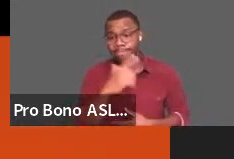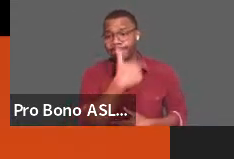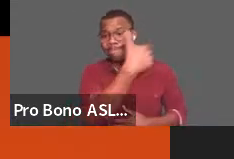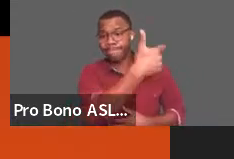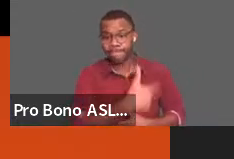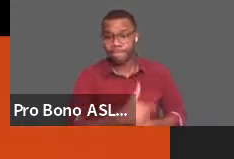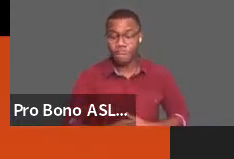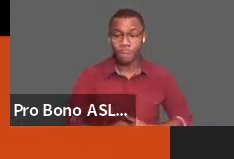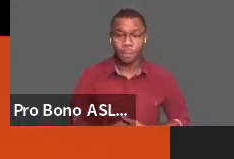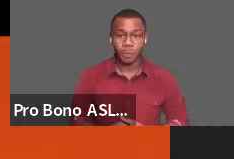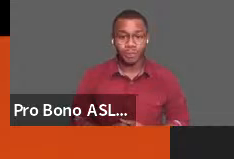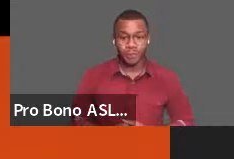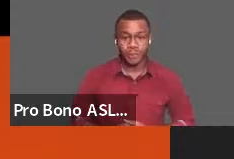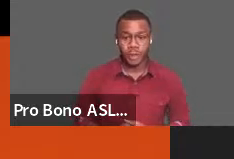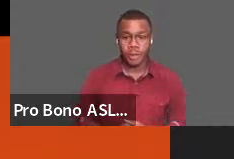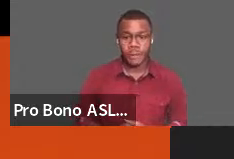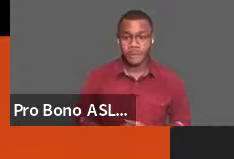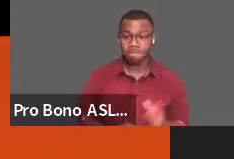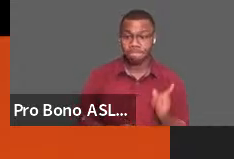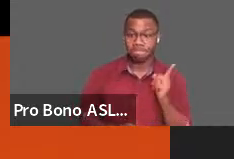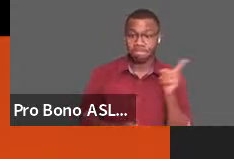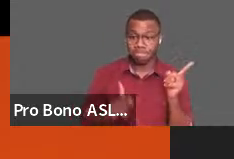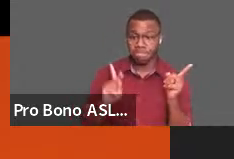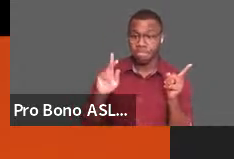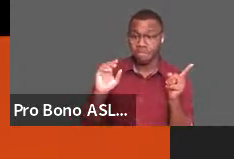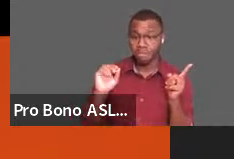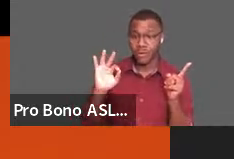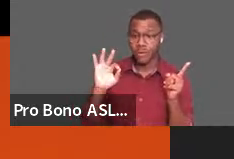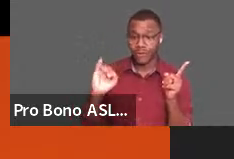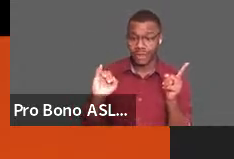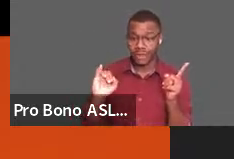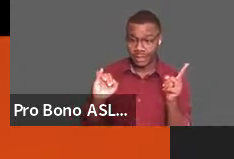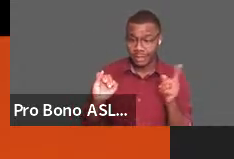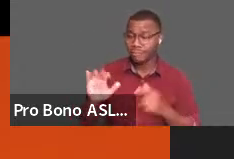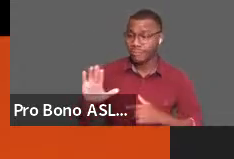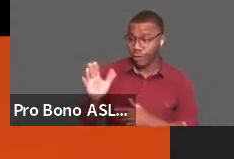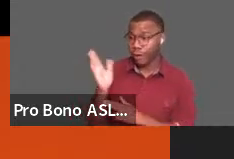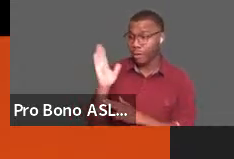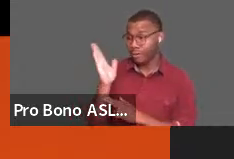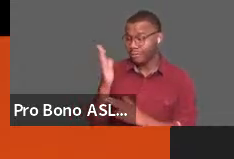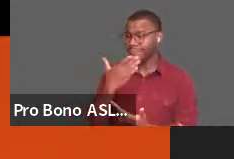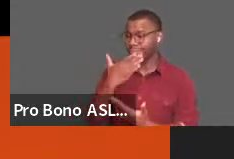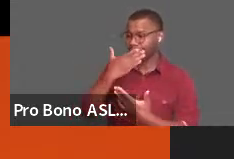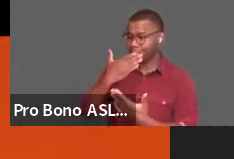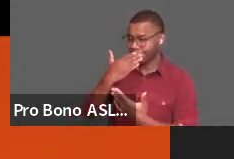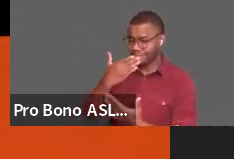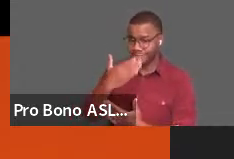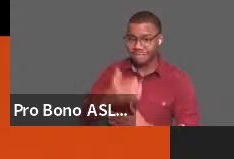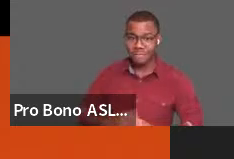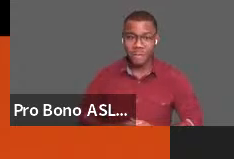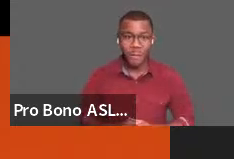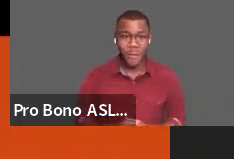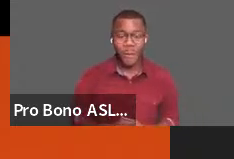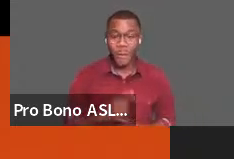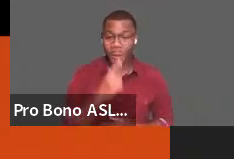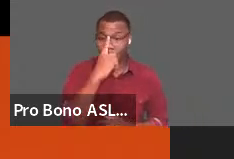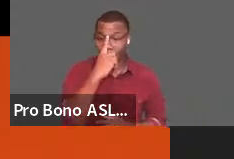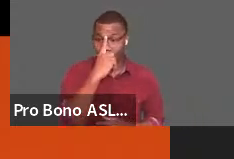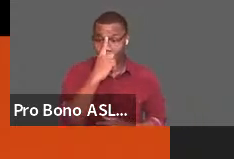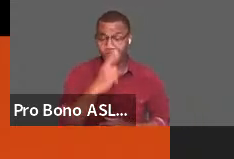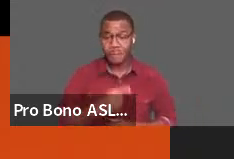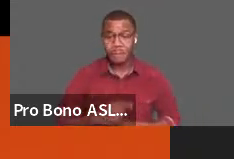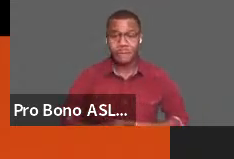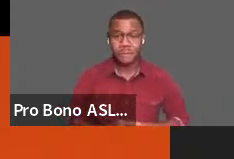Thank you so much for your presentation, Lily. Now I think we want